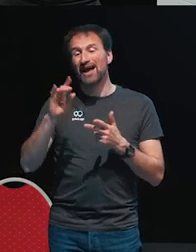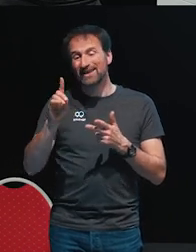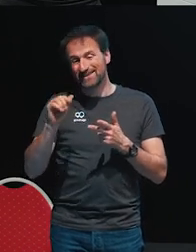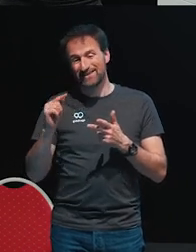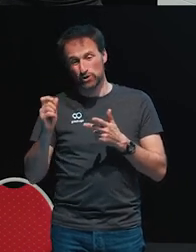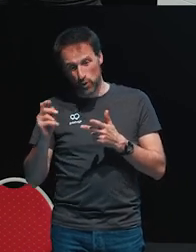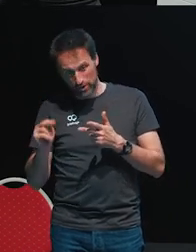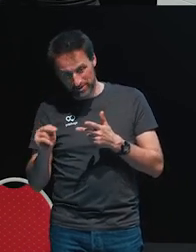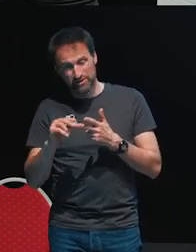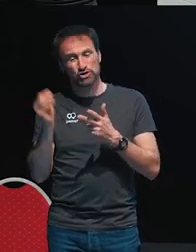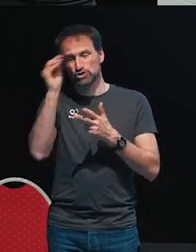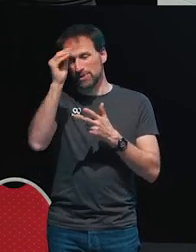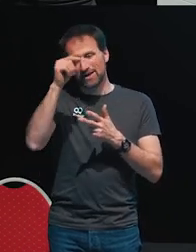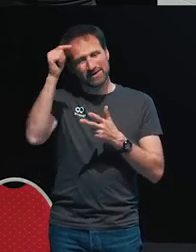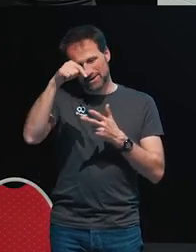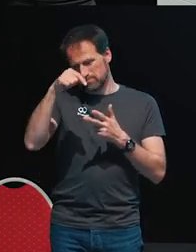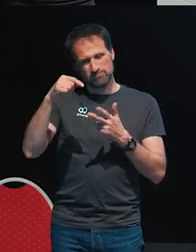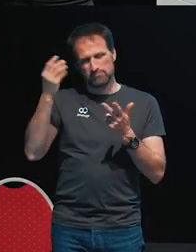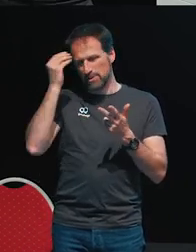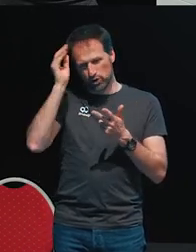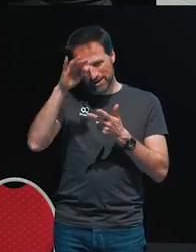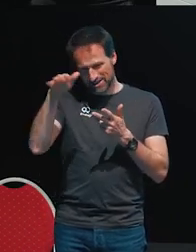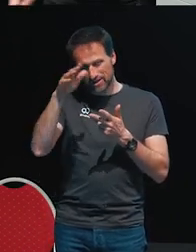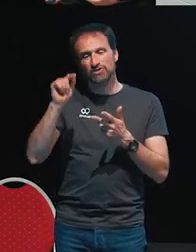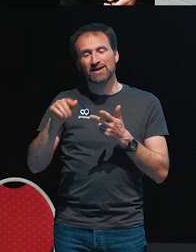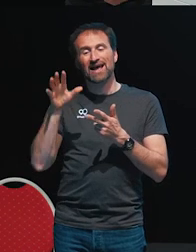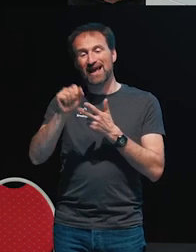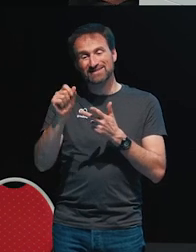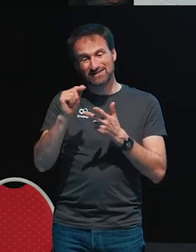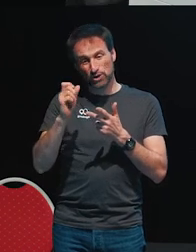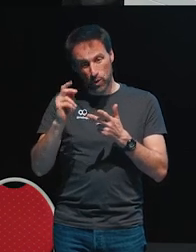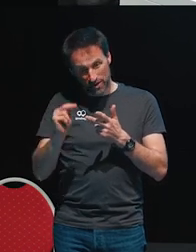memory. And you use that access token to get whatever you want from the API.